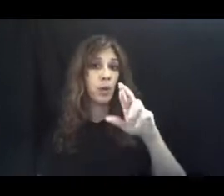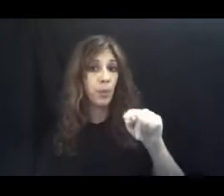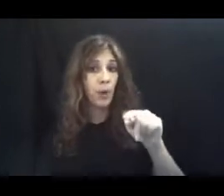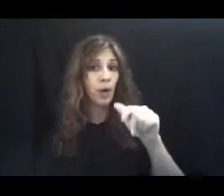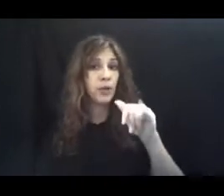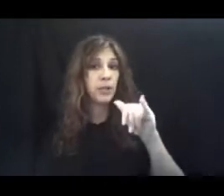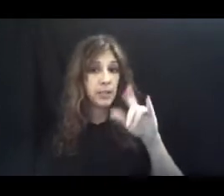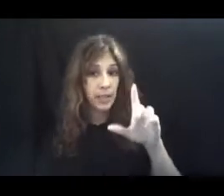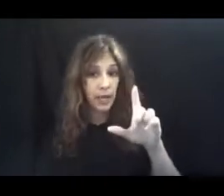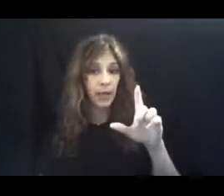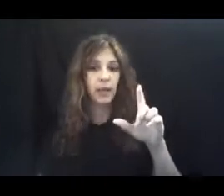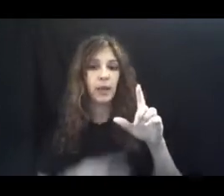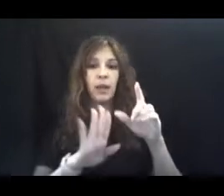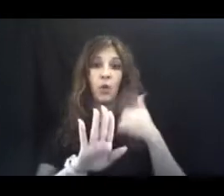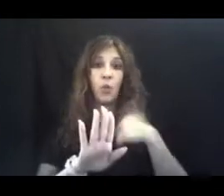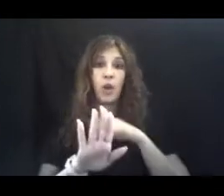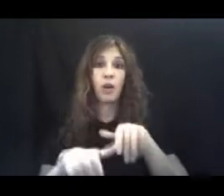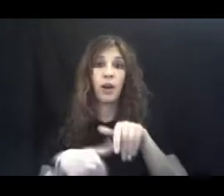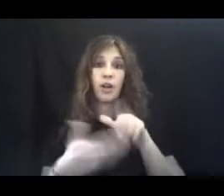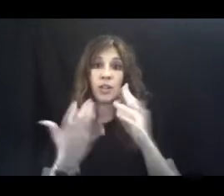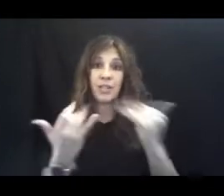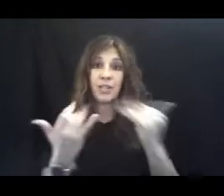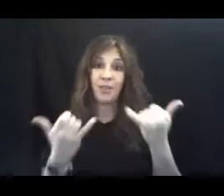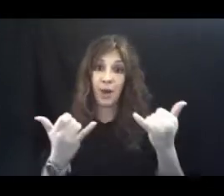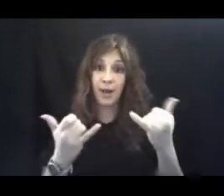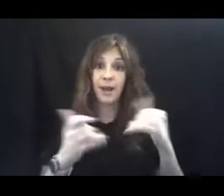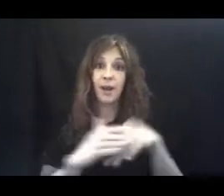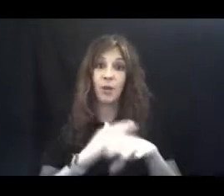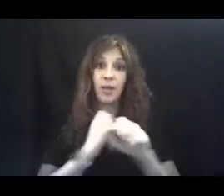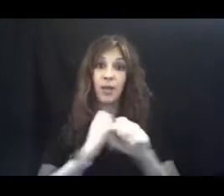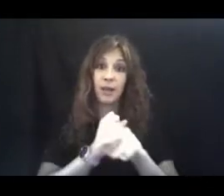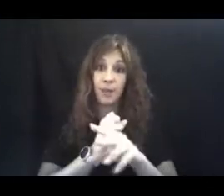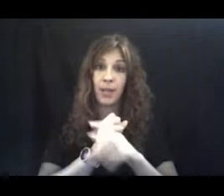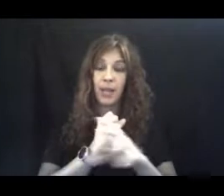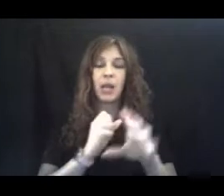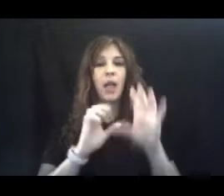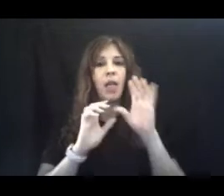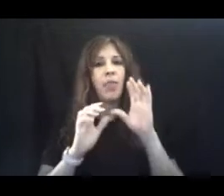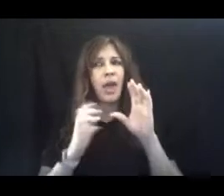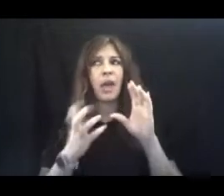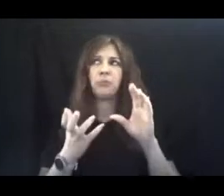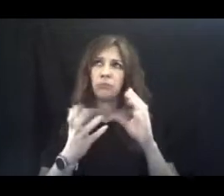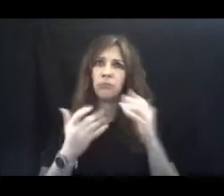that we are addressing in our campaign that has led up to the culmination of this asset.